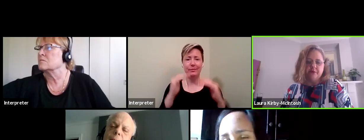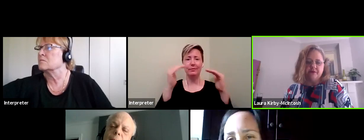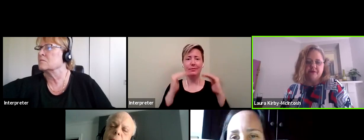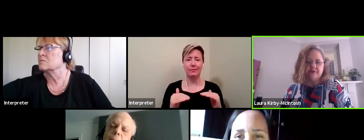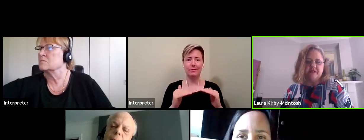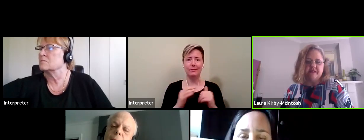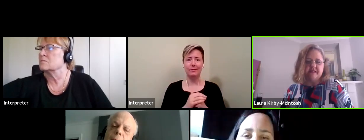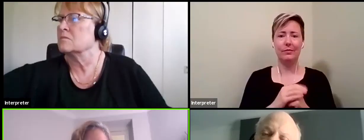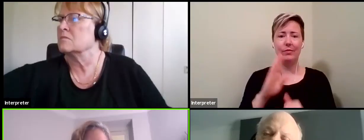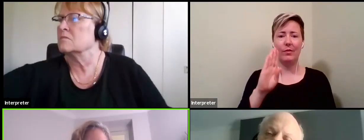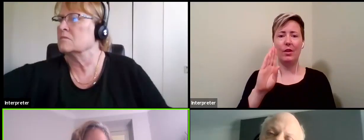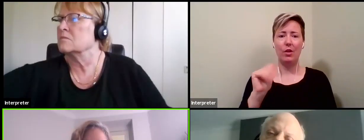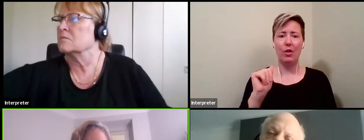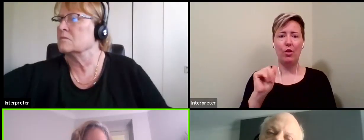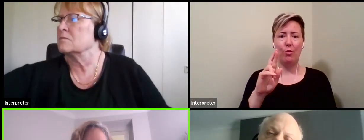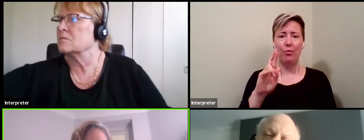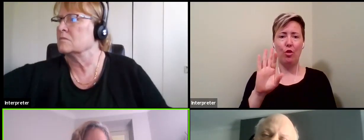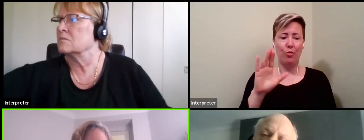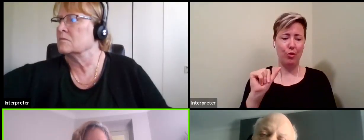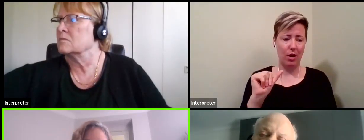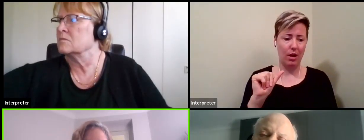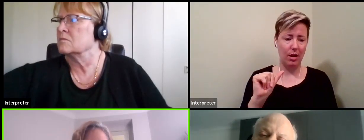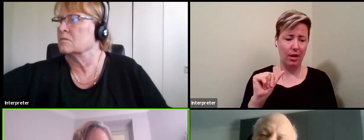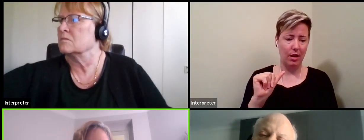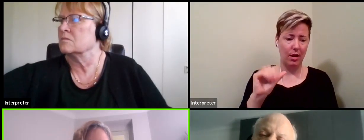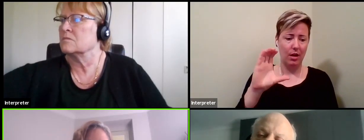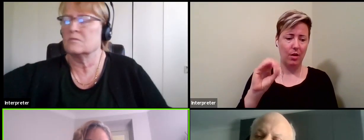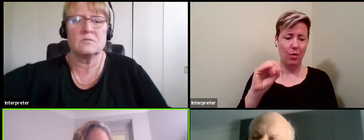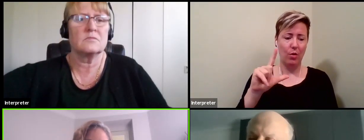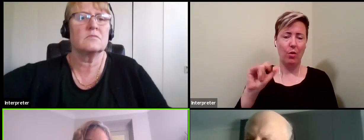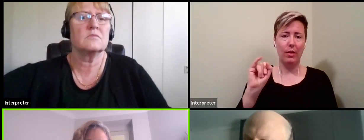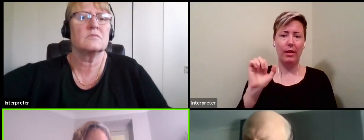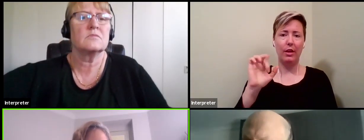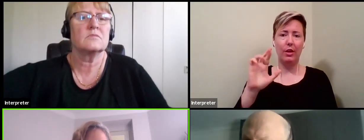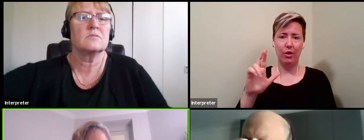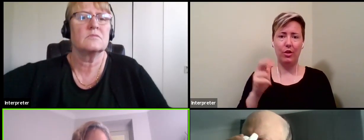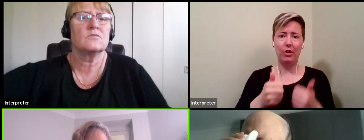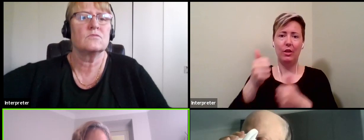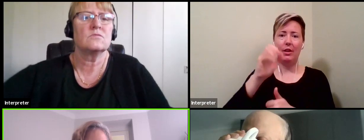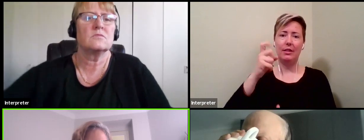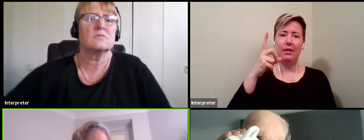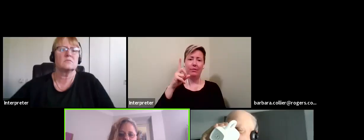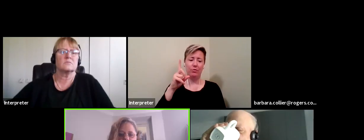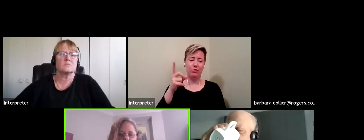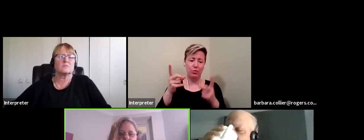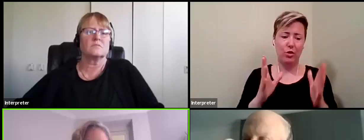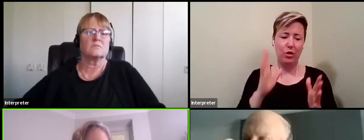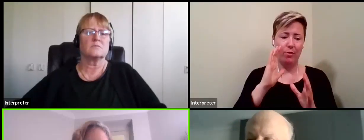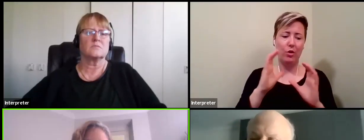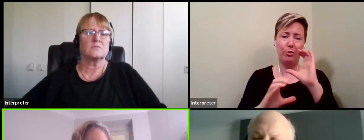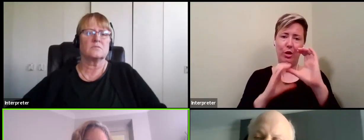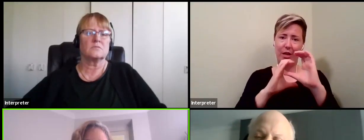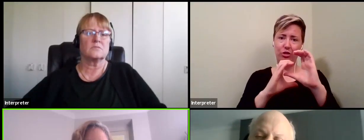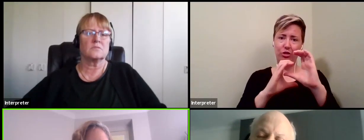Barbara Collier. She's the Executive Director of Communication Disabilities across Canada.